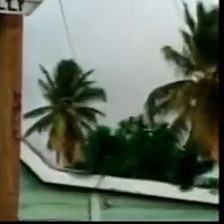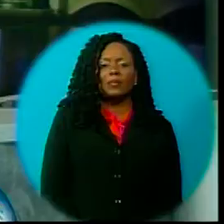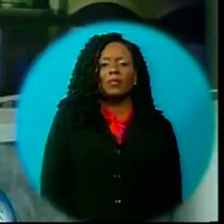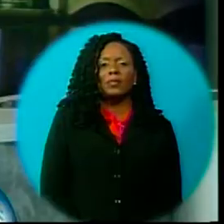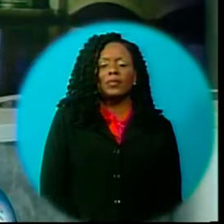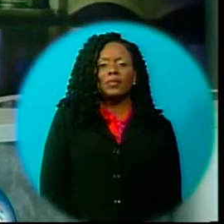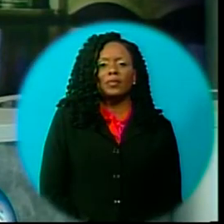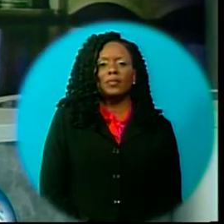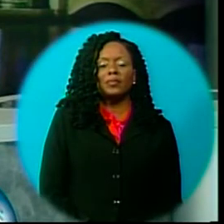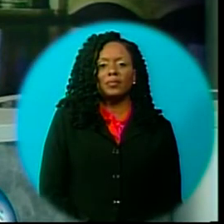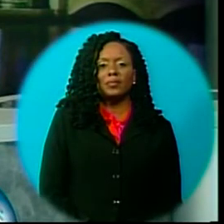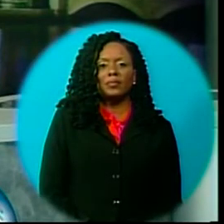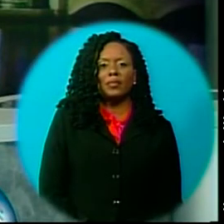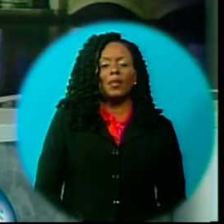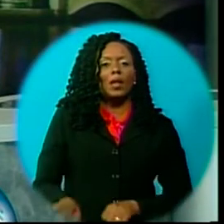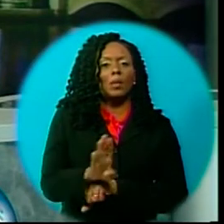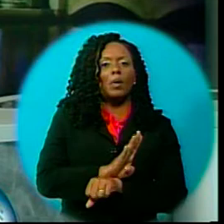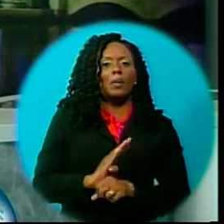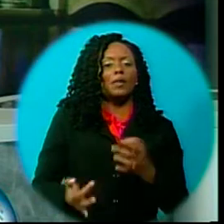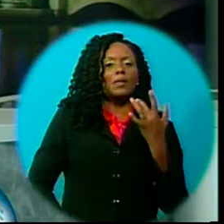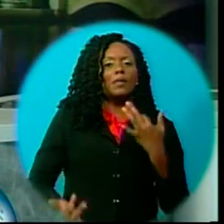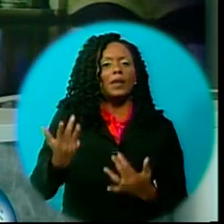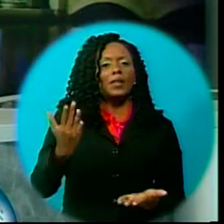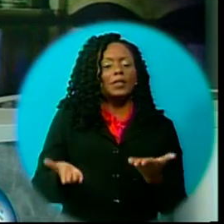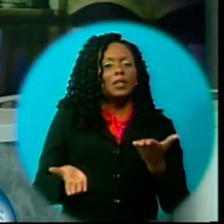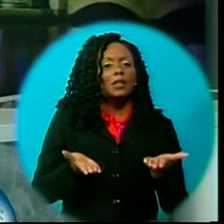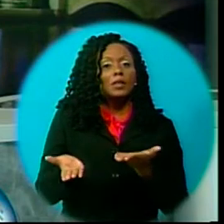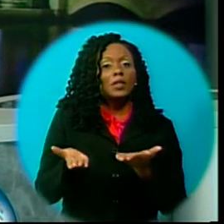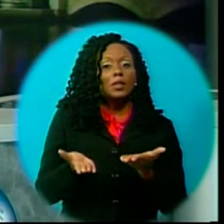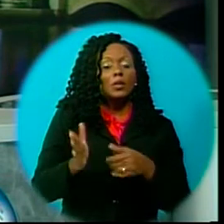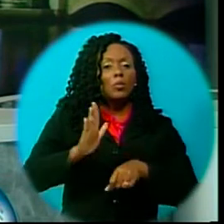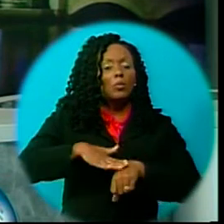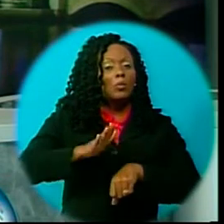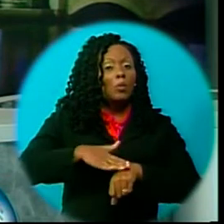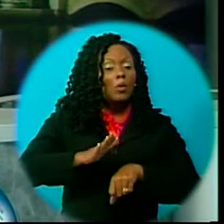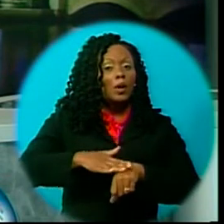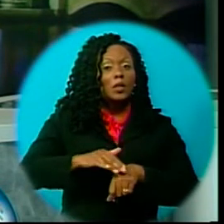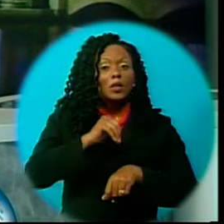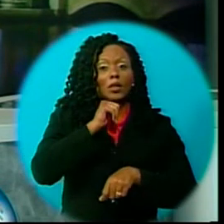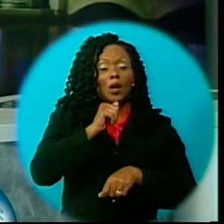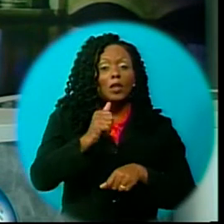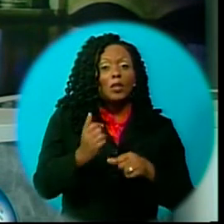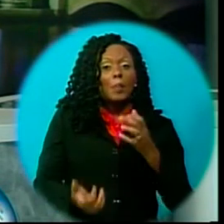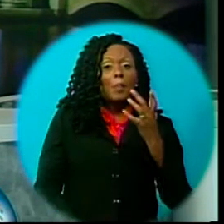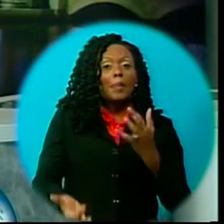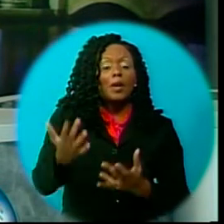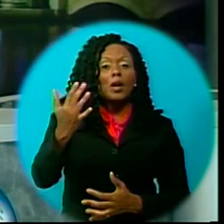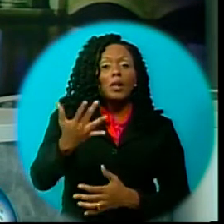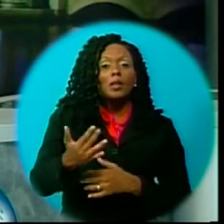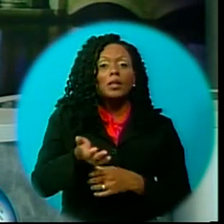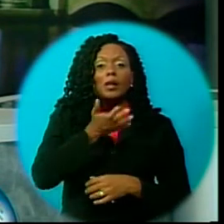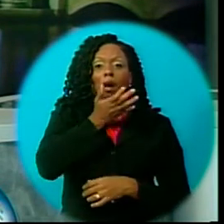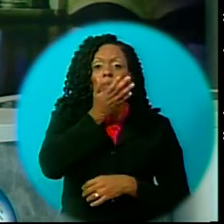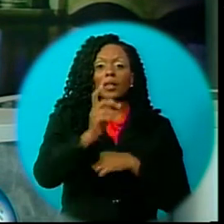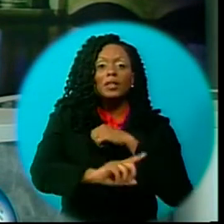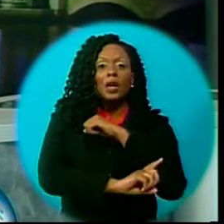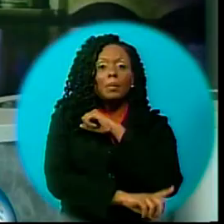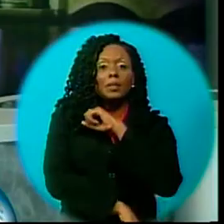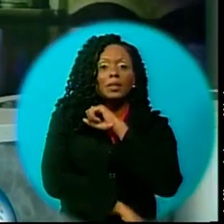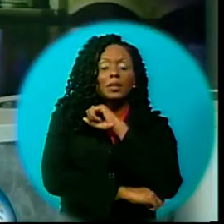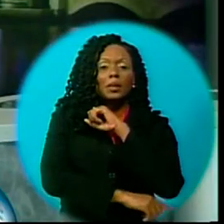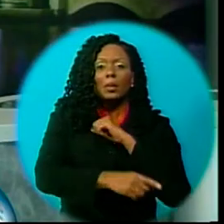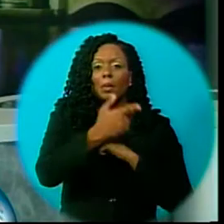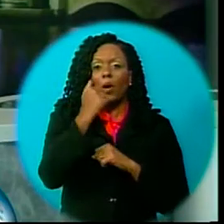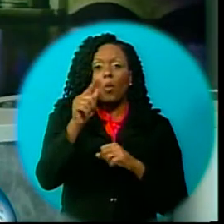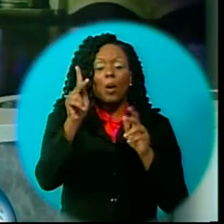night. The Barbados Fire Service has warned against burning rubbish. This after a homeowner's rubbish fire reportedly got